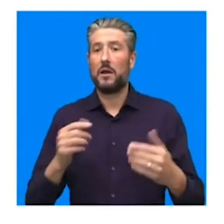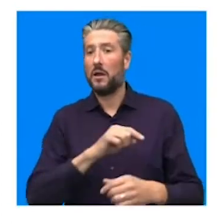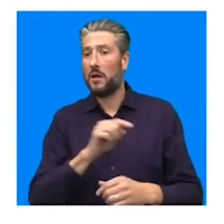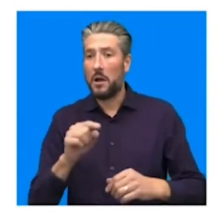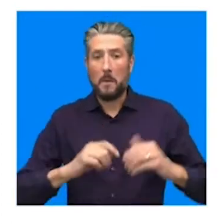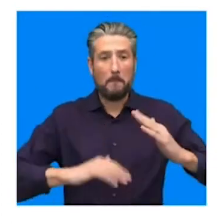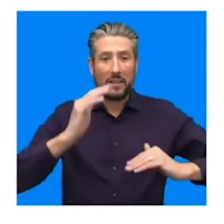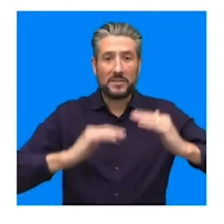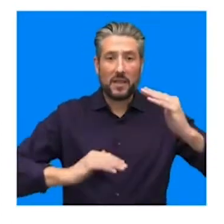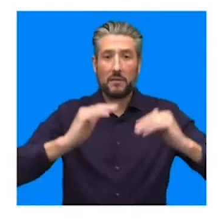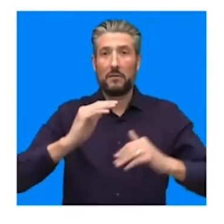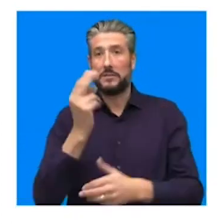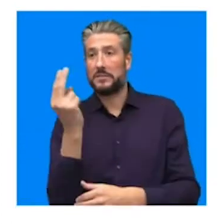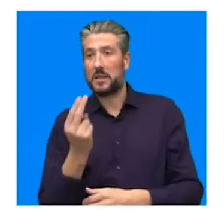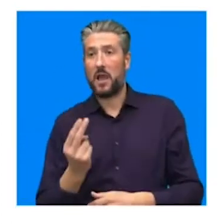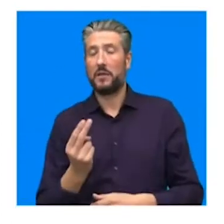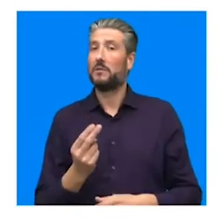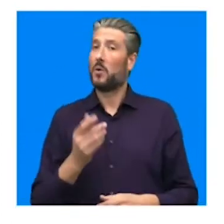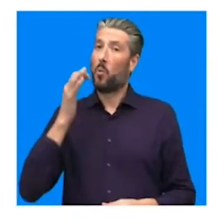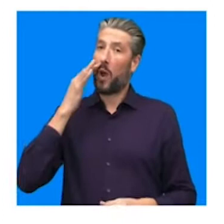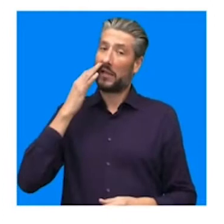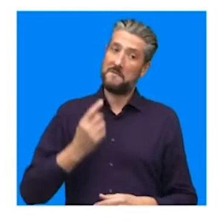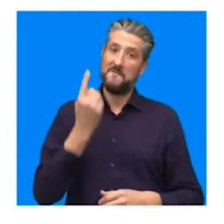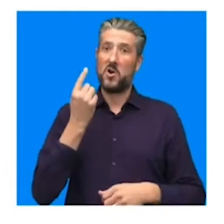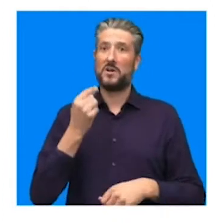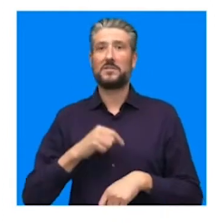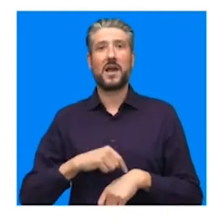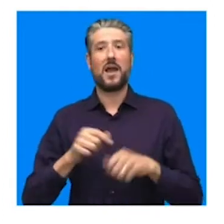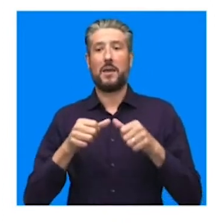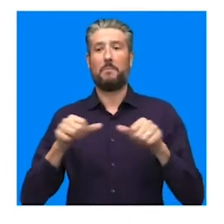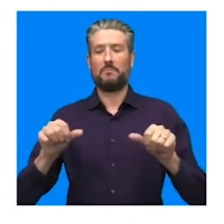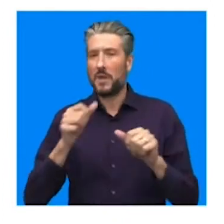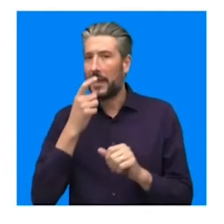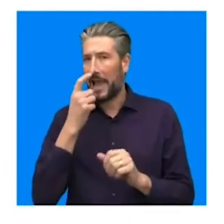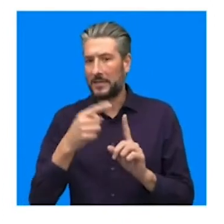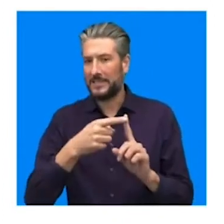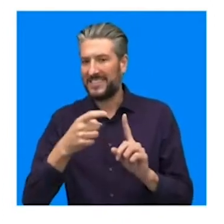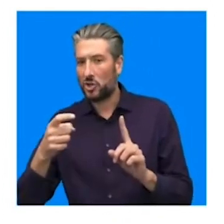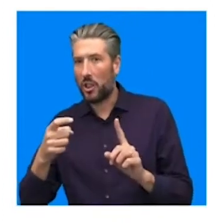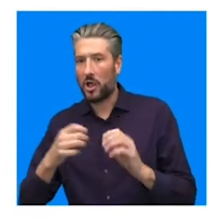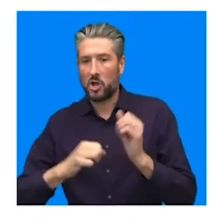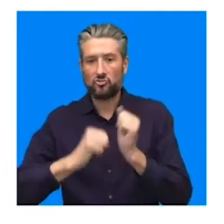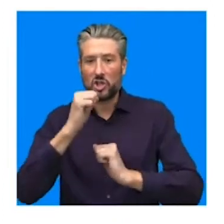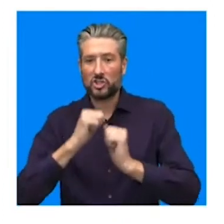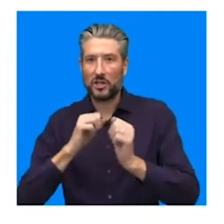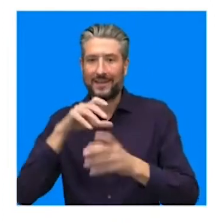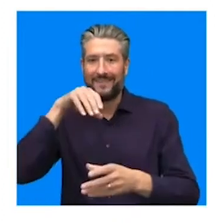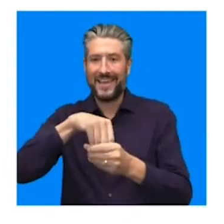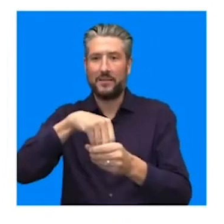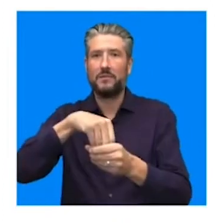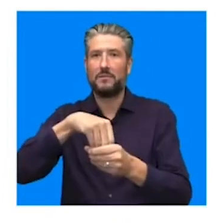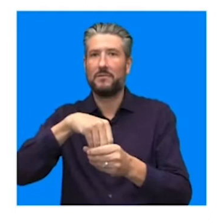time, have digital infrastructure built in. I think the